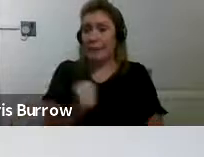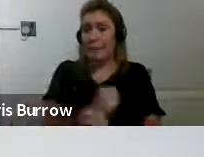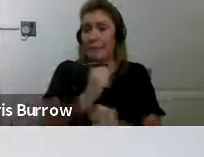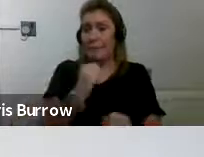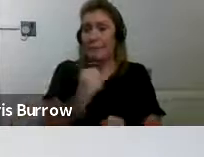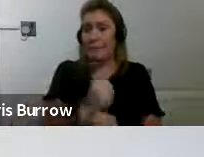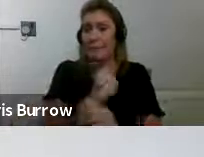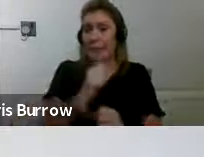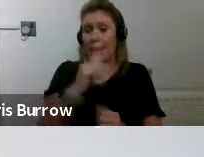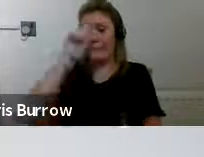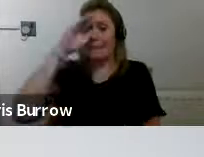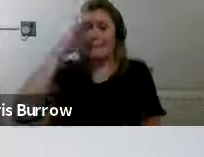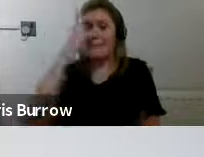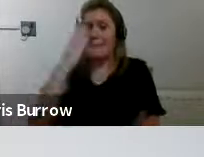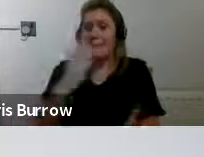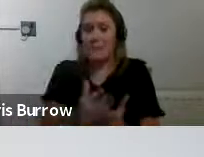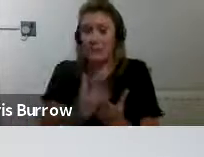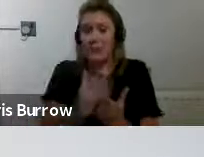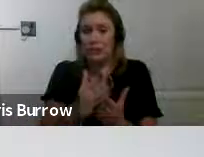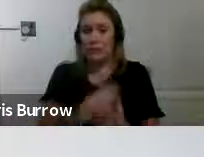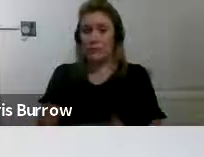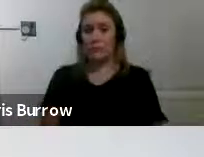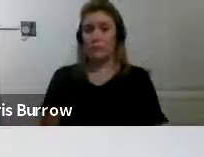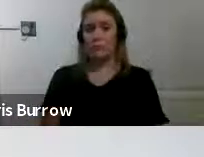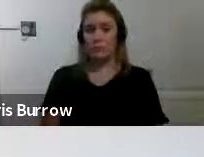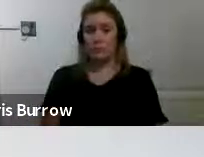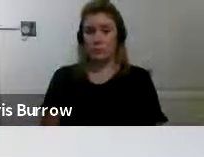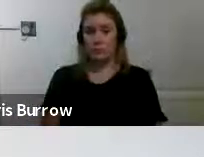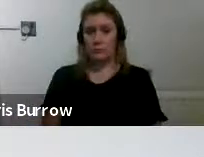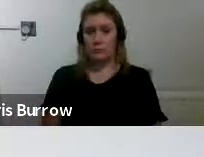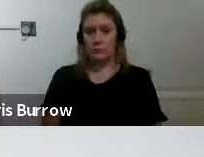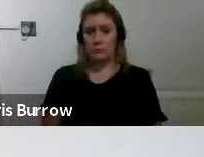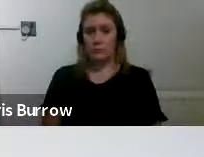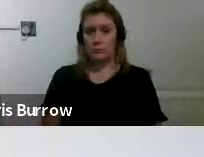to make a decision